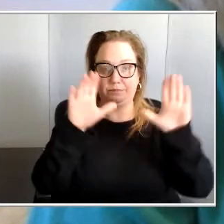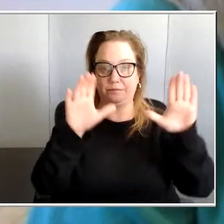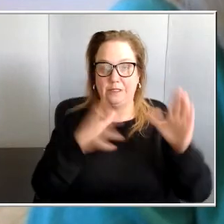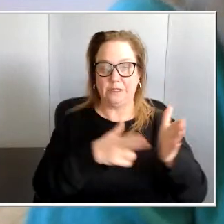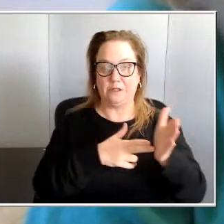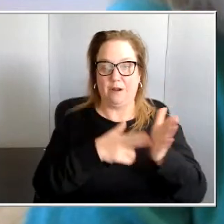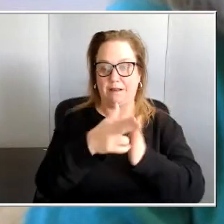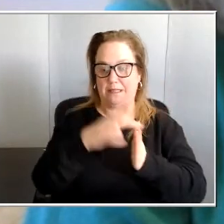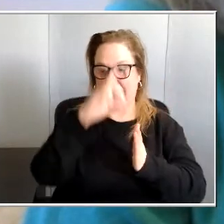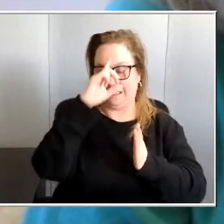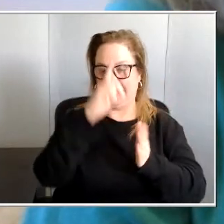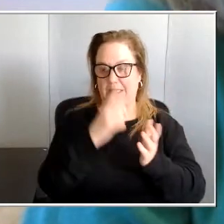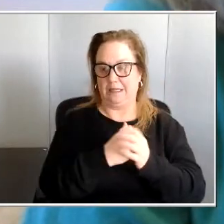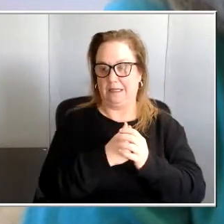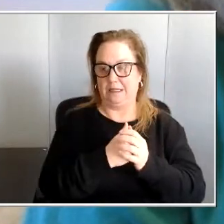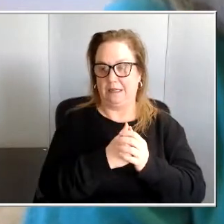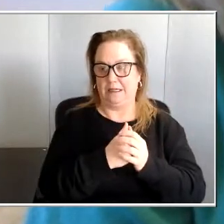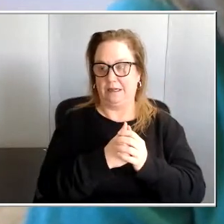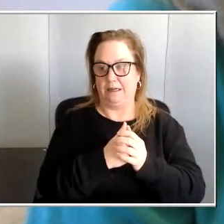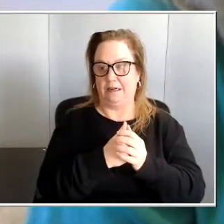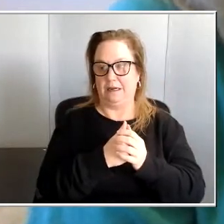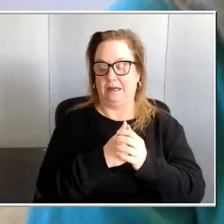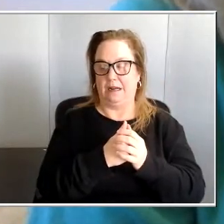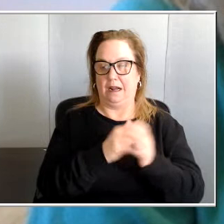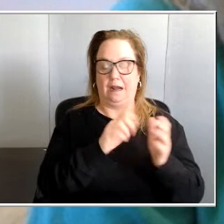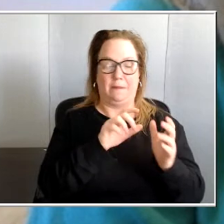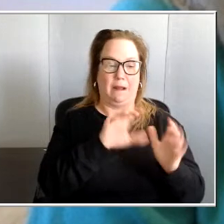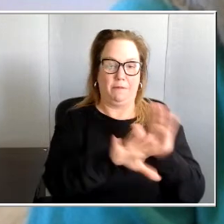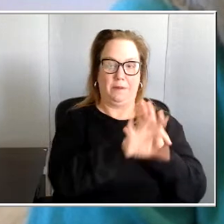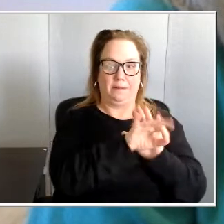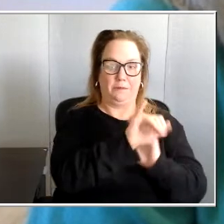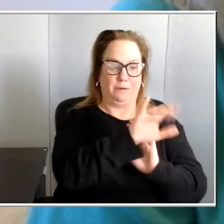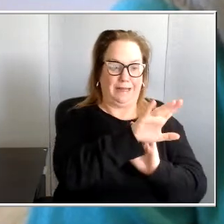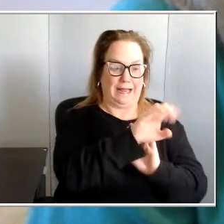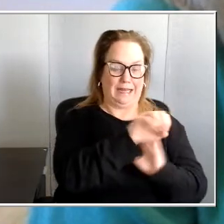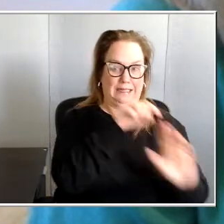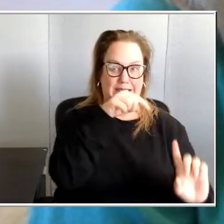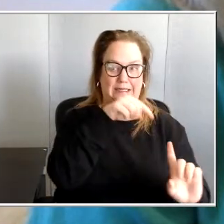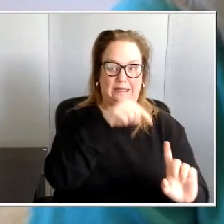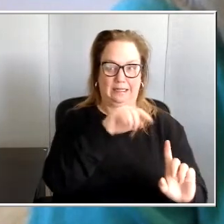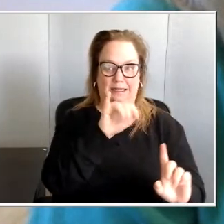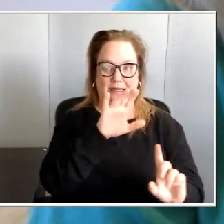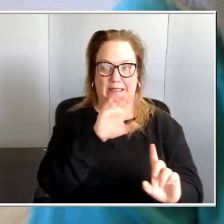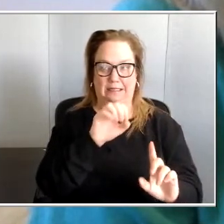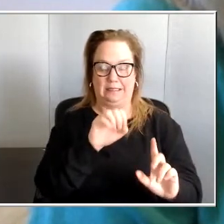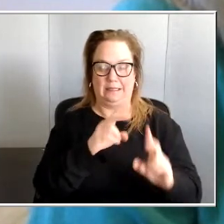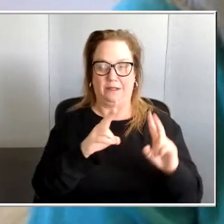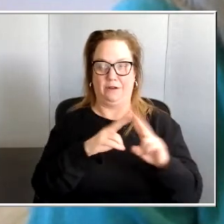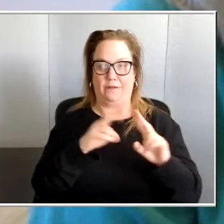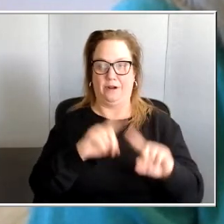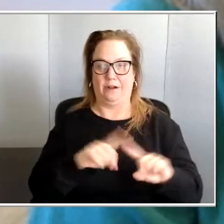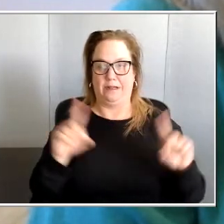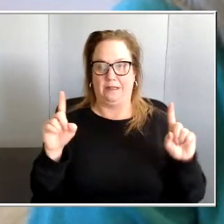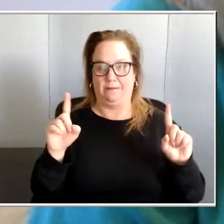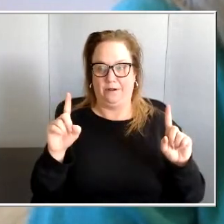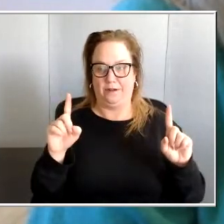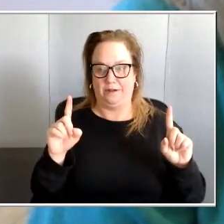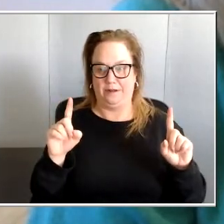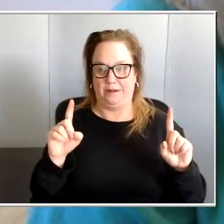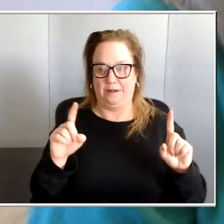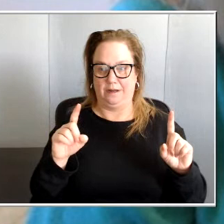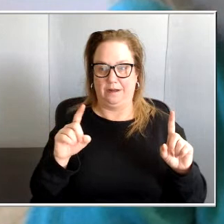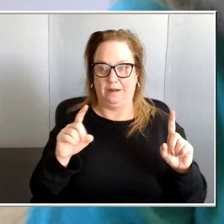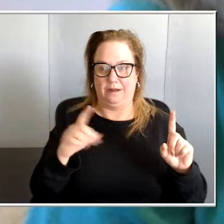think I always would choose between that and icing, and it's just they're very different. But I think